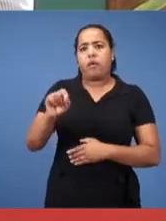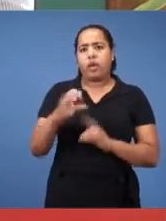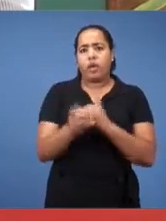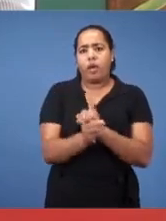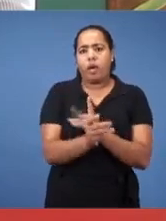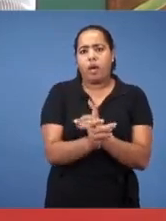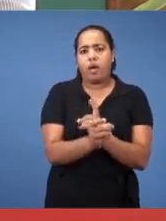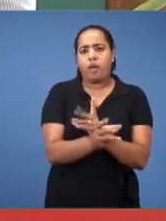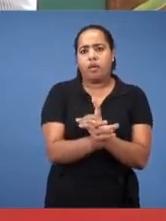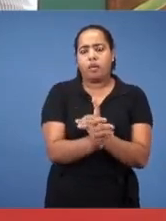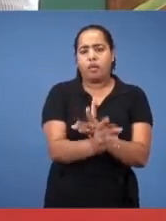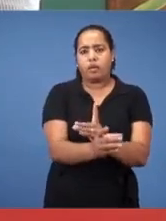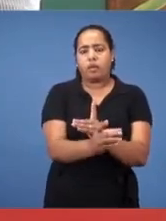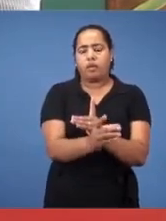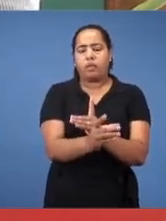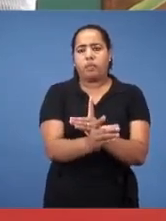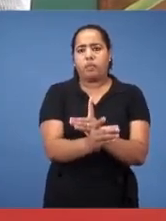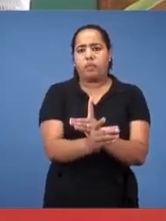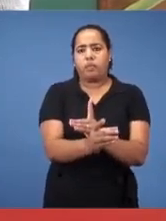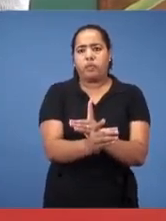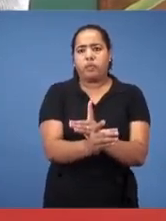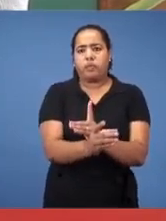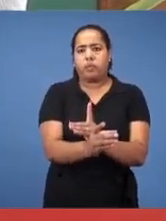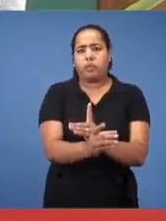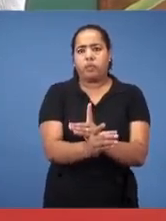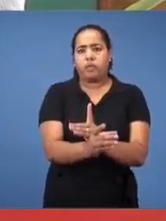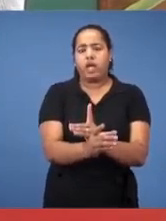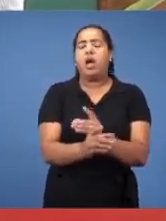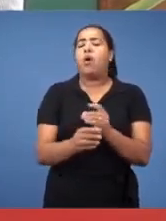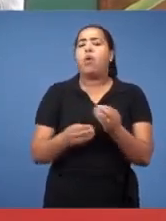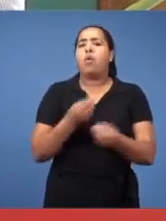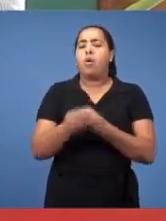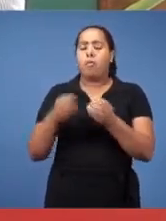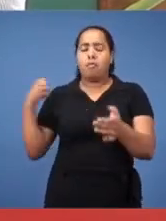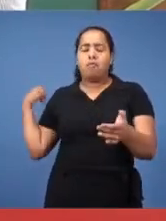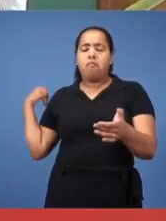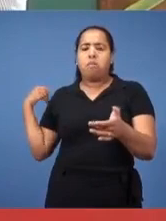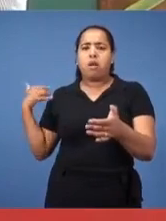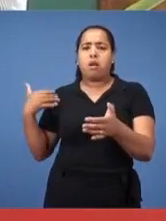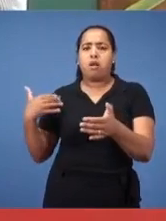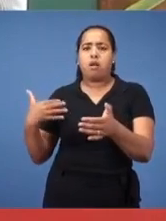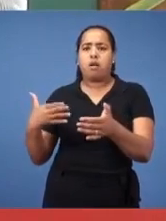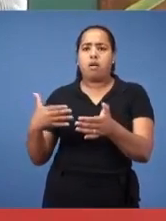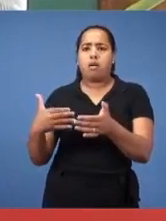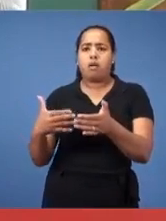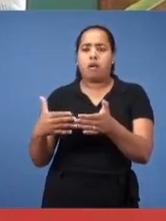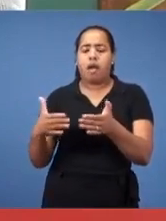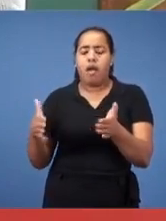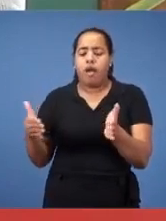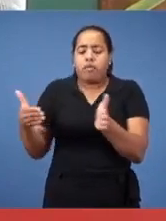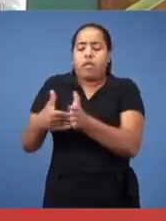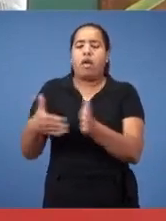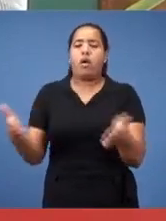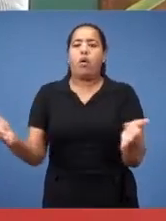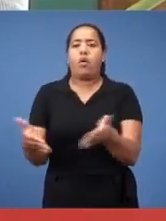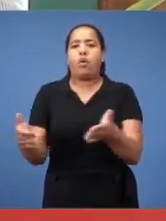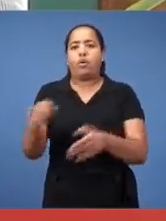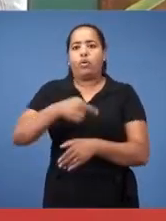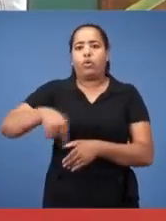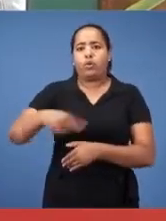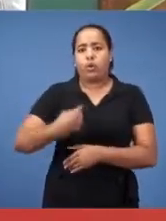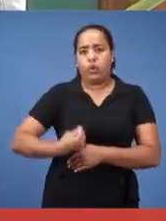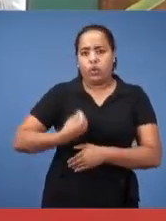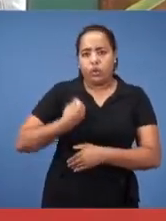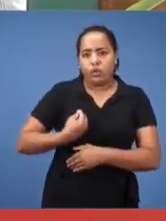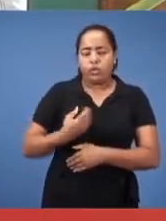doctrine. What passed through time and came to our days. So see, the